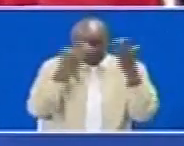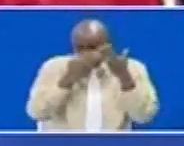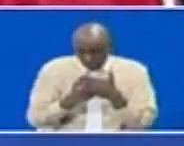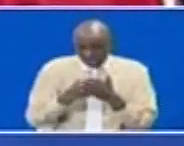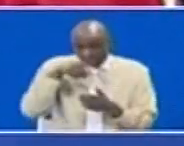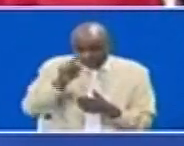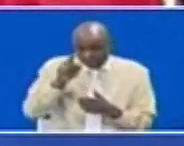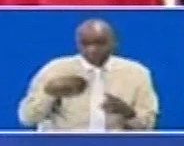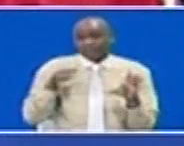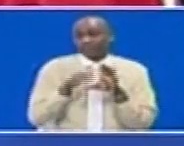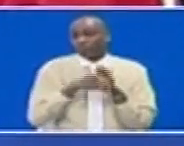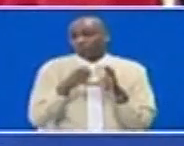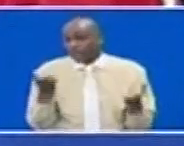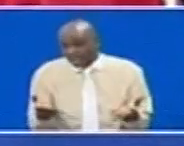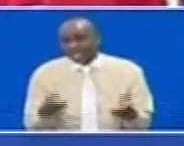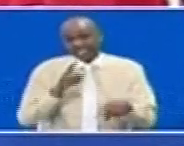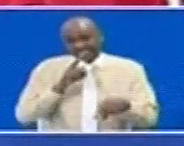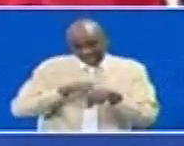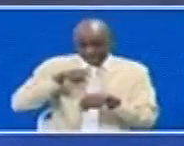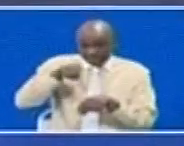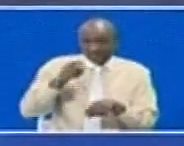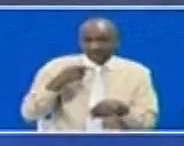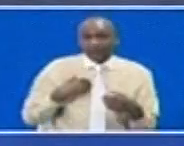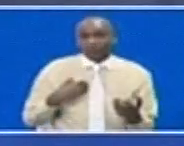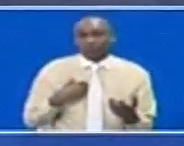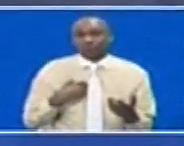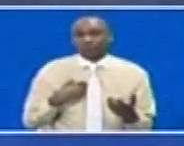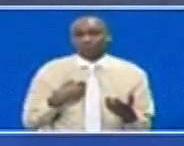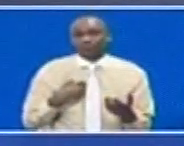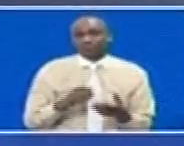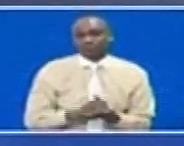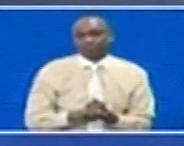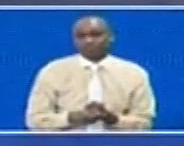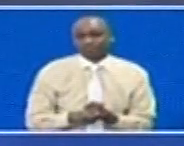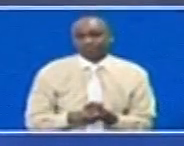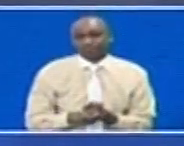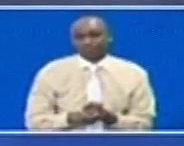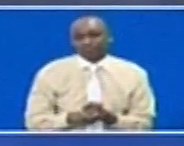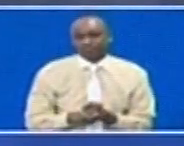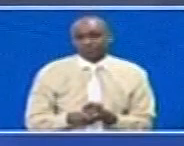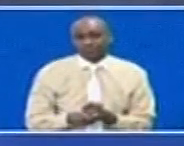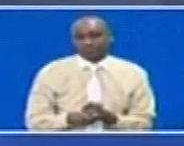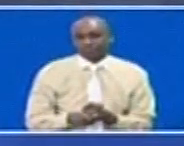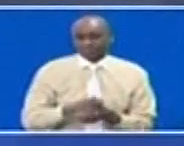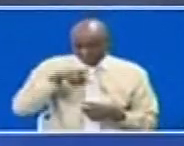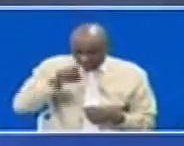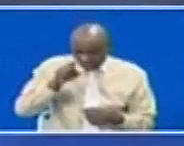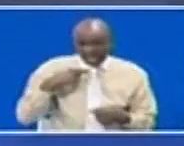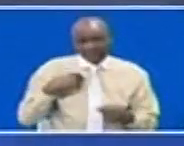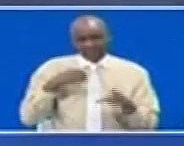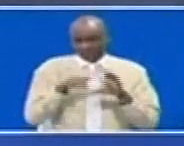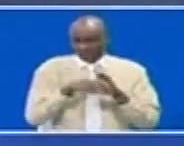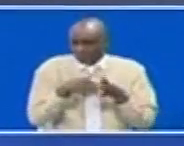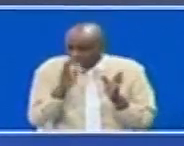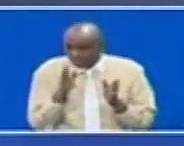itapata kushiriki mashindano hayo baada ya Mozambique kujiondoa. Our players, they are talented. They are physically native